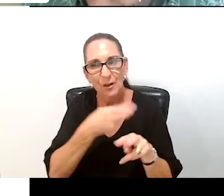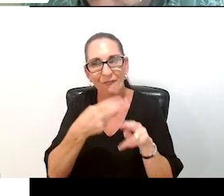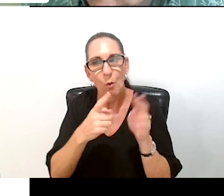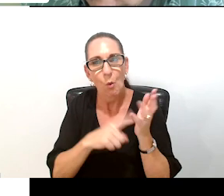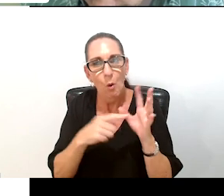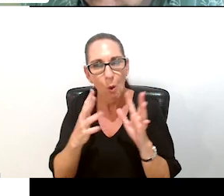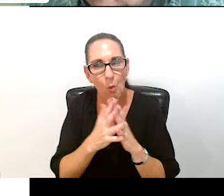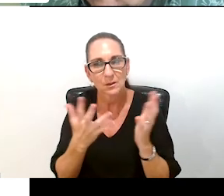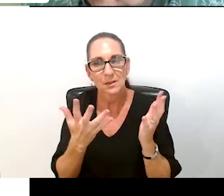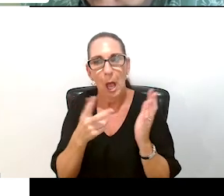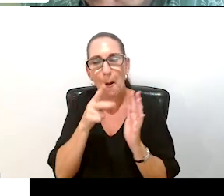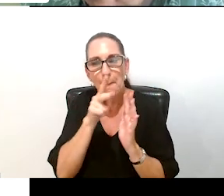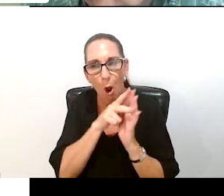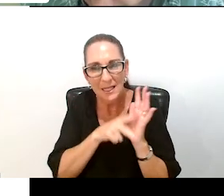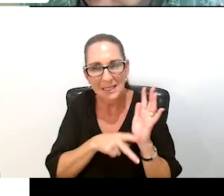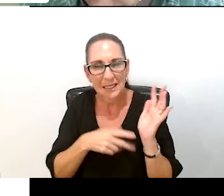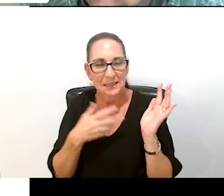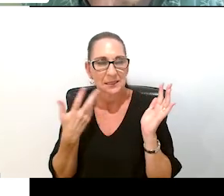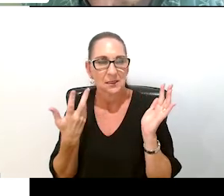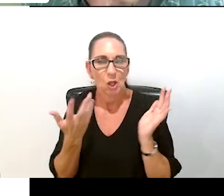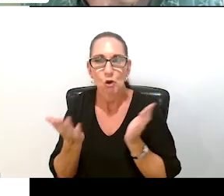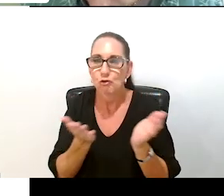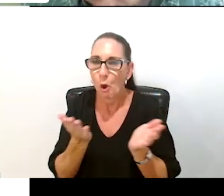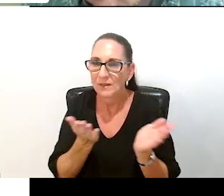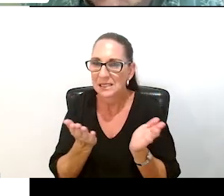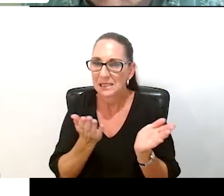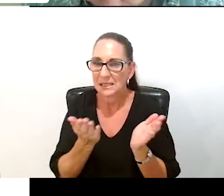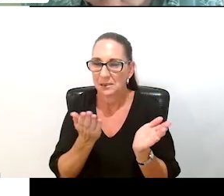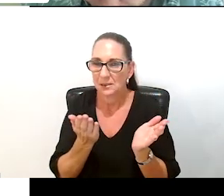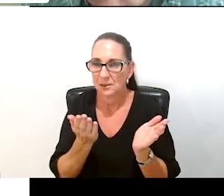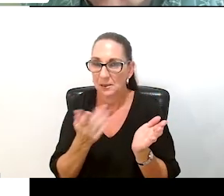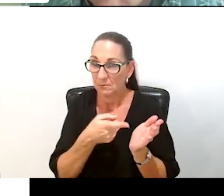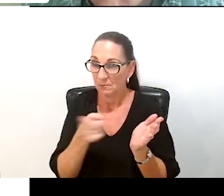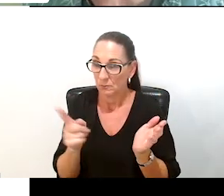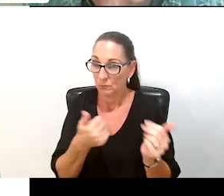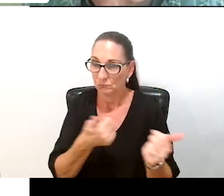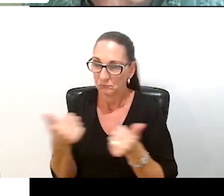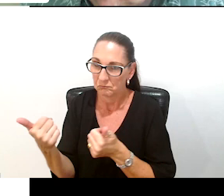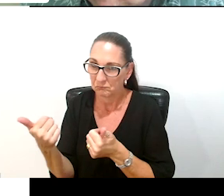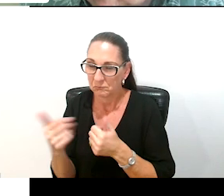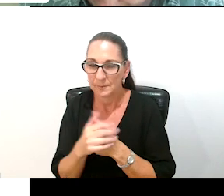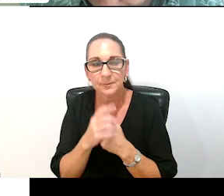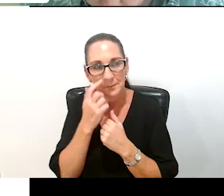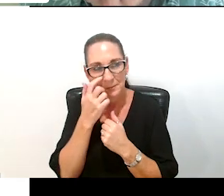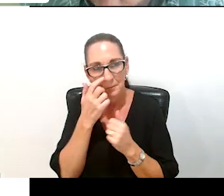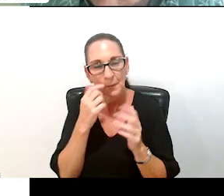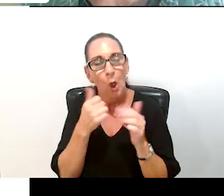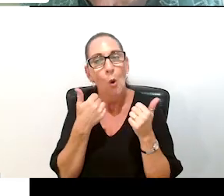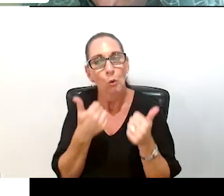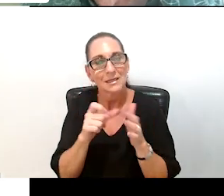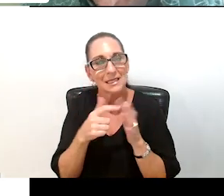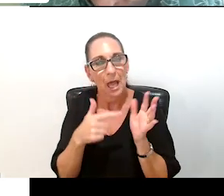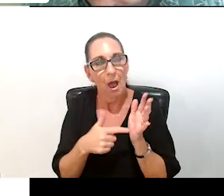laws, policies, and services that work well. Good data can